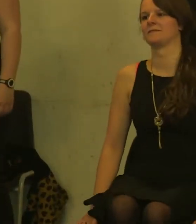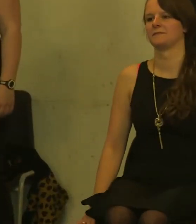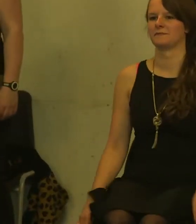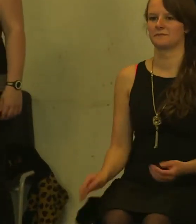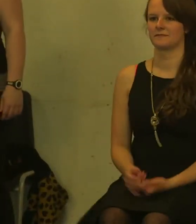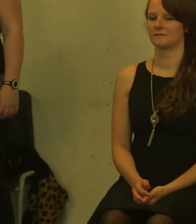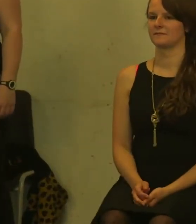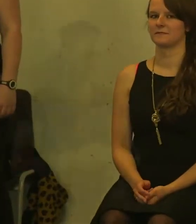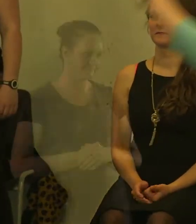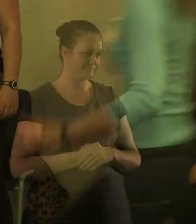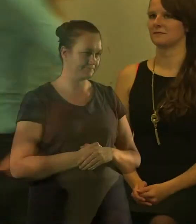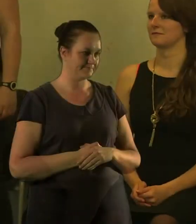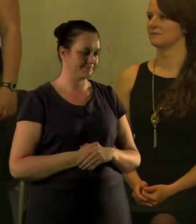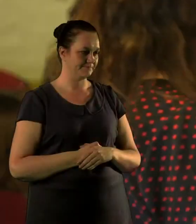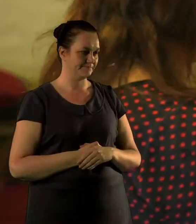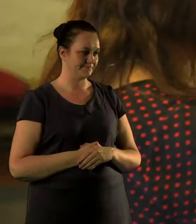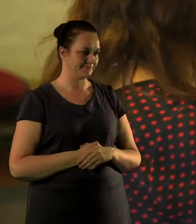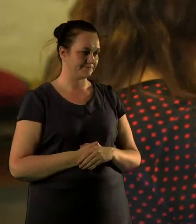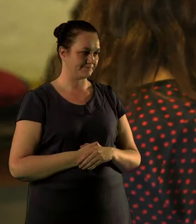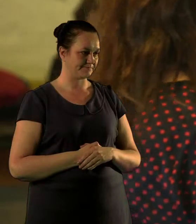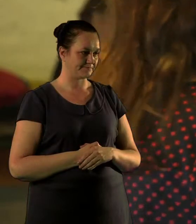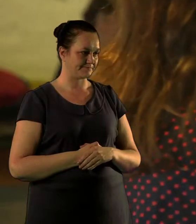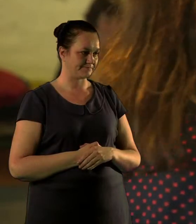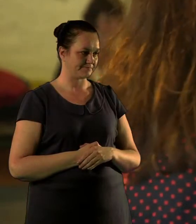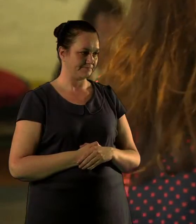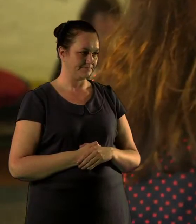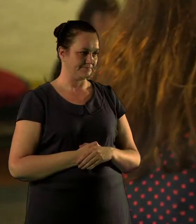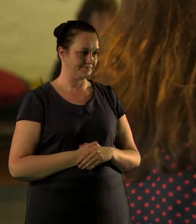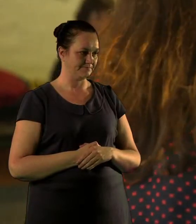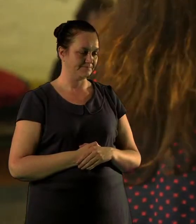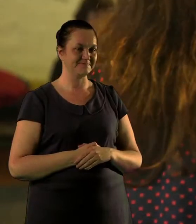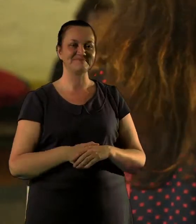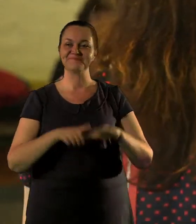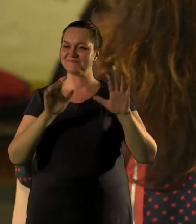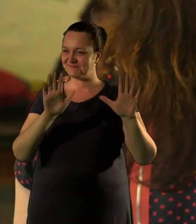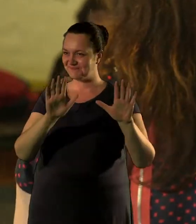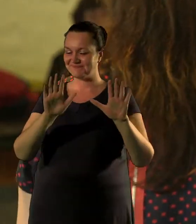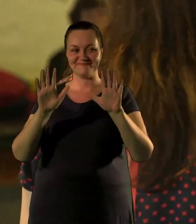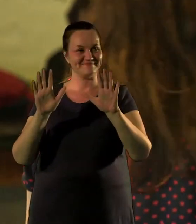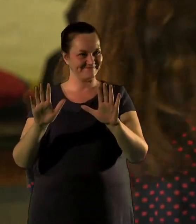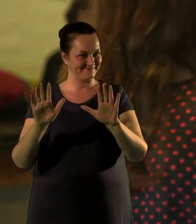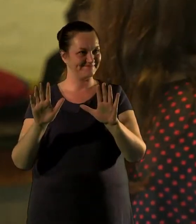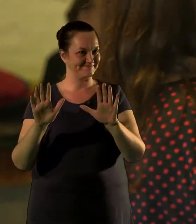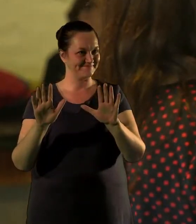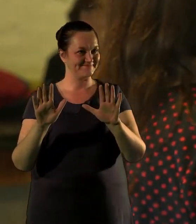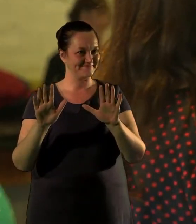A minute left. And stop. Oh.